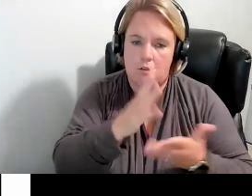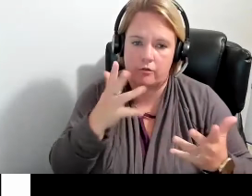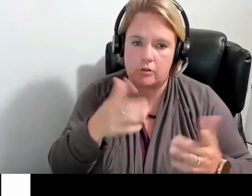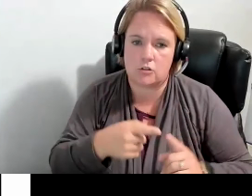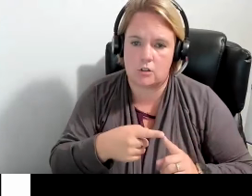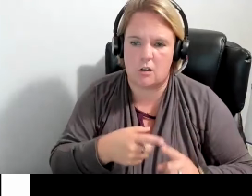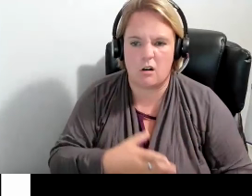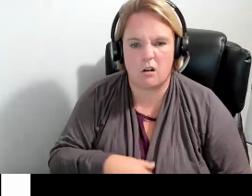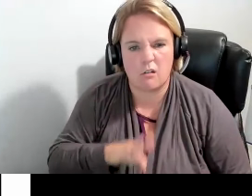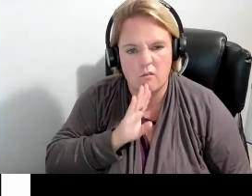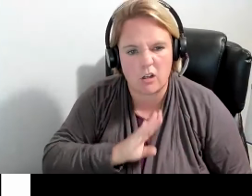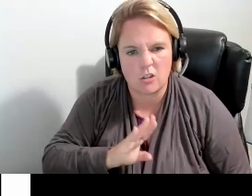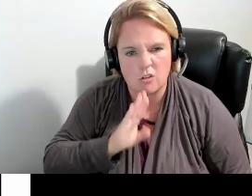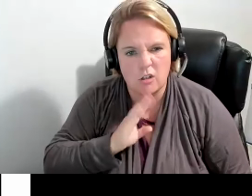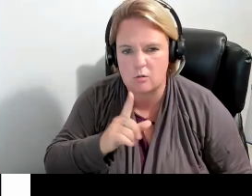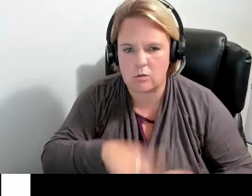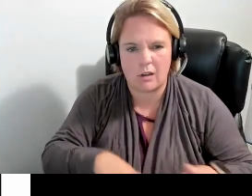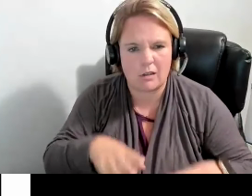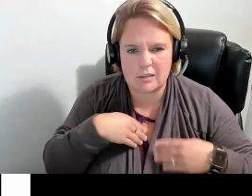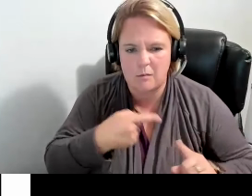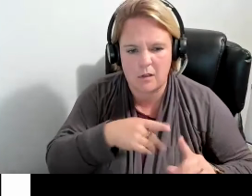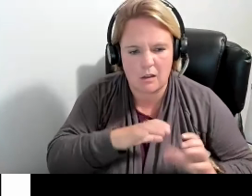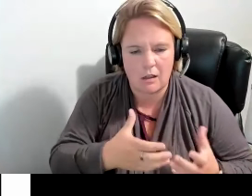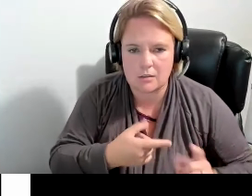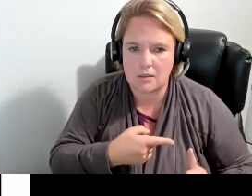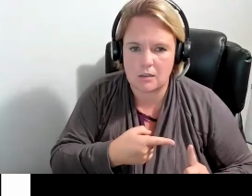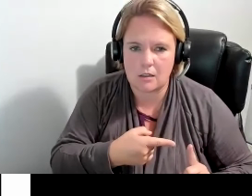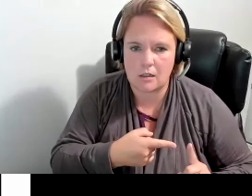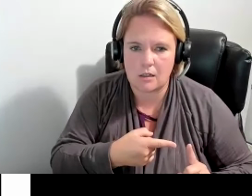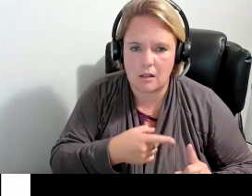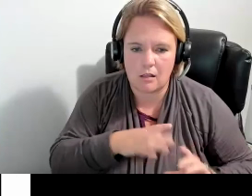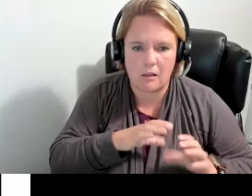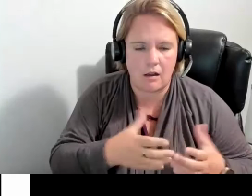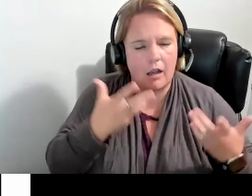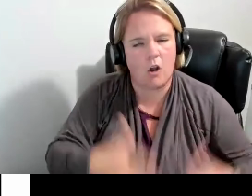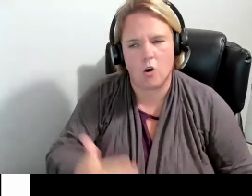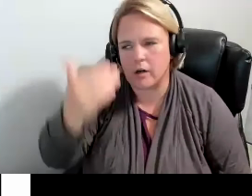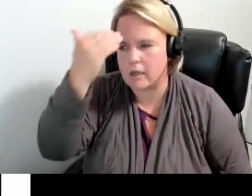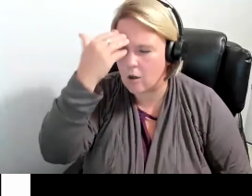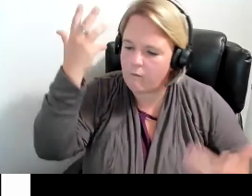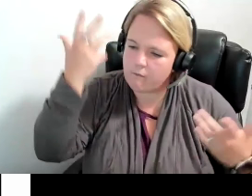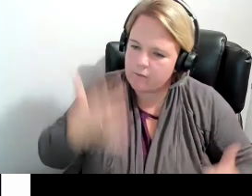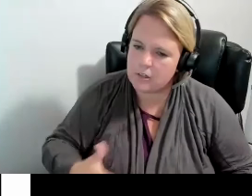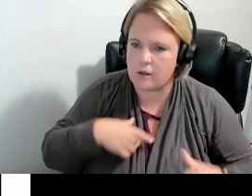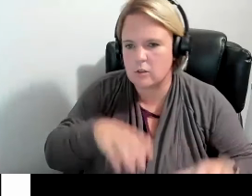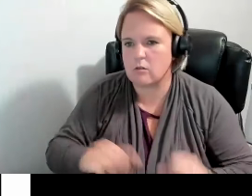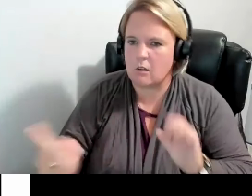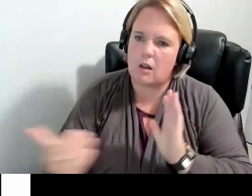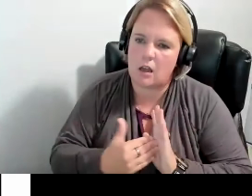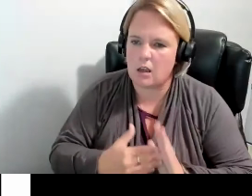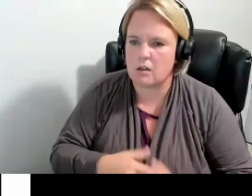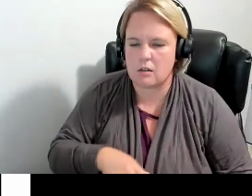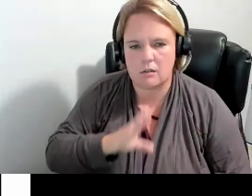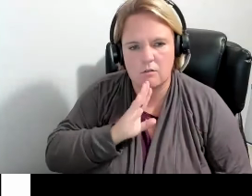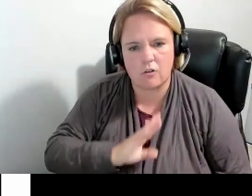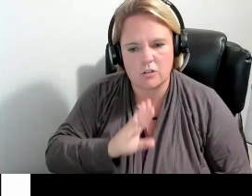imagine how frustrating that would be for a student of, I did this already, I already know it, and now I have to take it all over again. So you can just